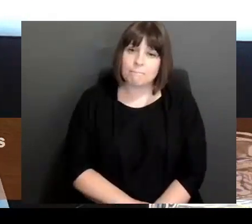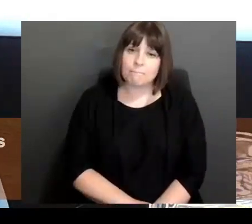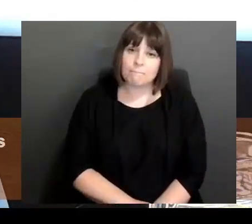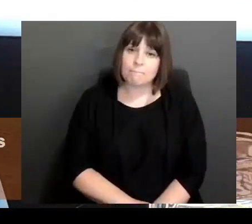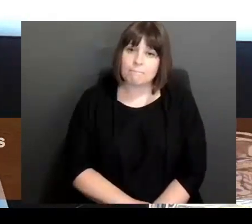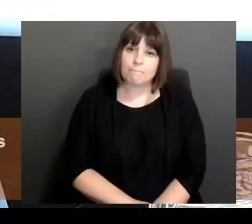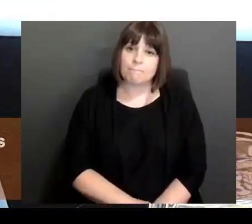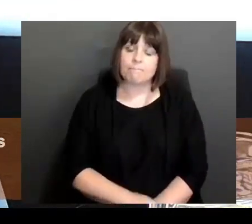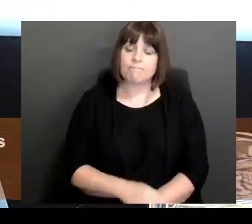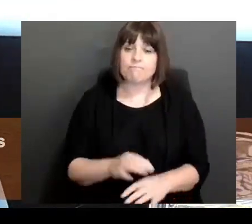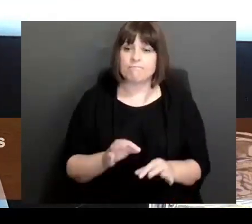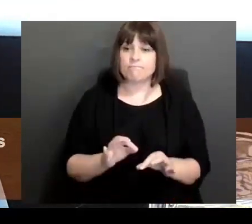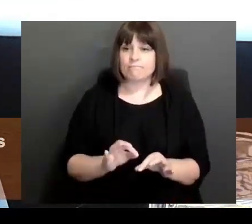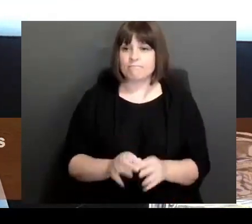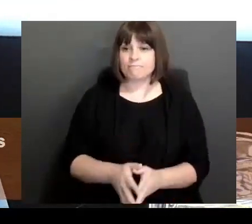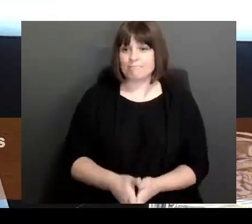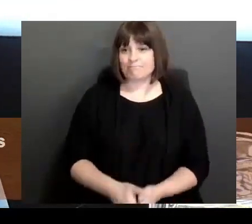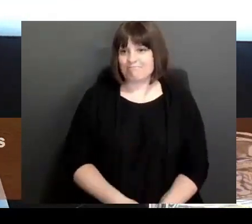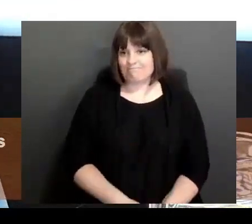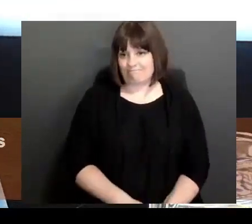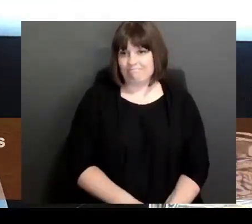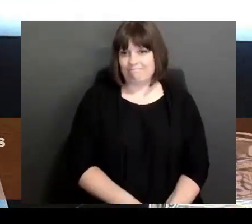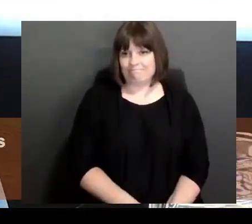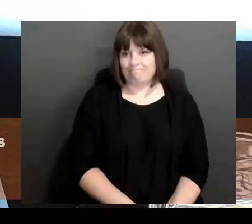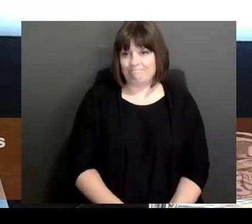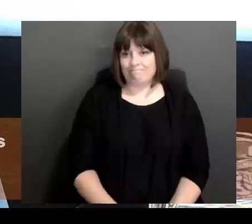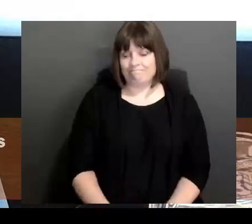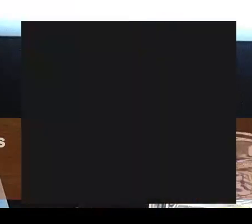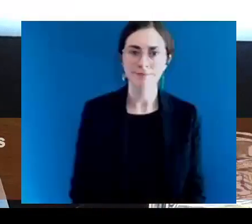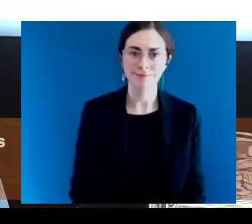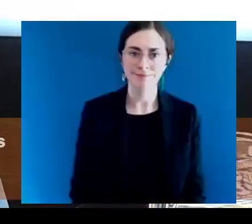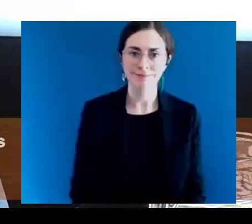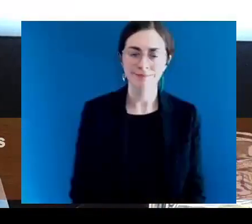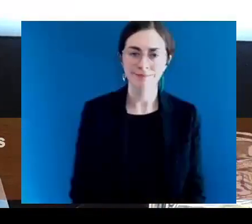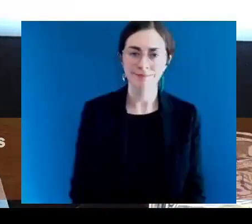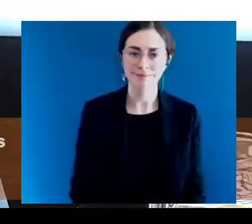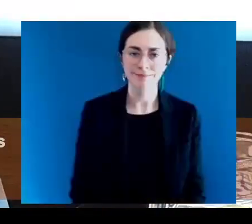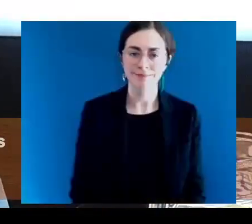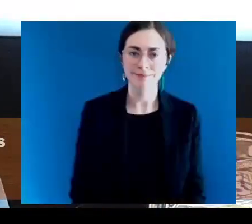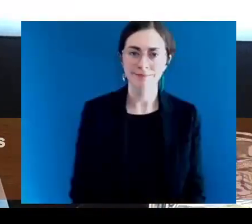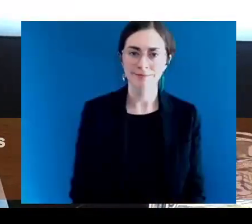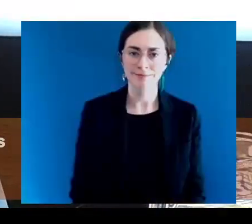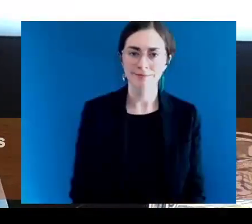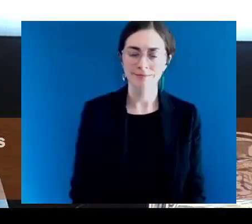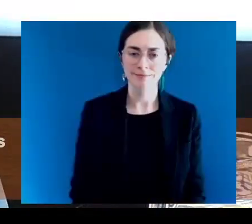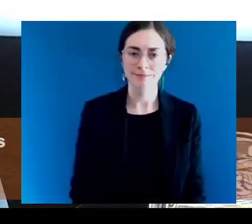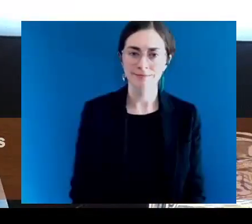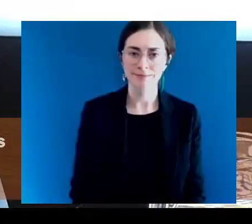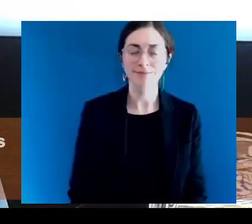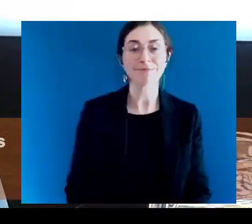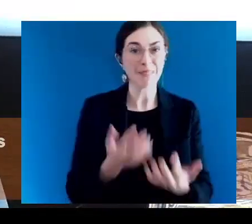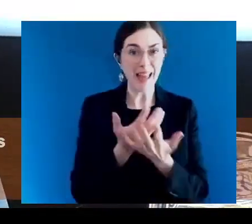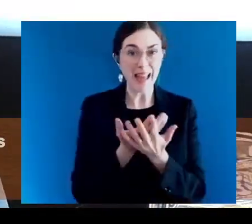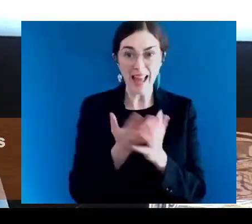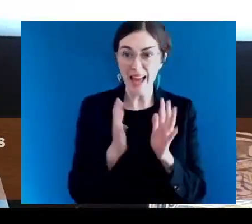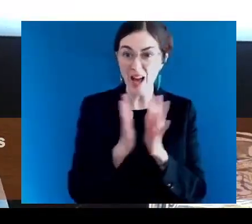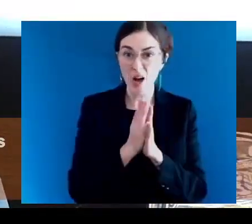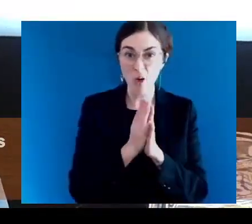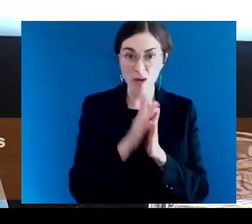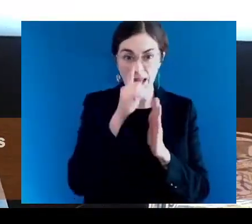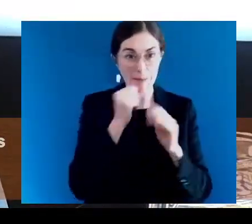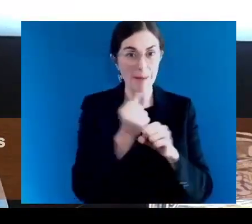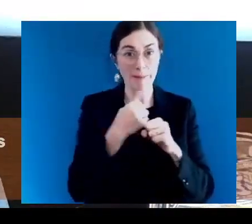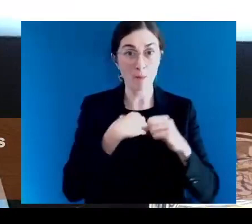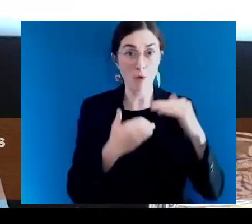provide that, enable that change through, for example, community benefit program, we will be